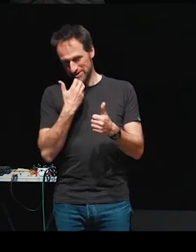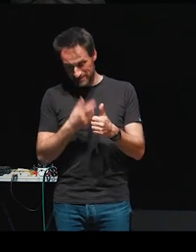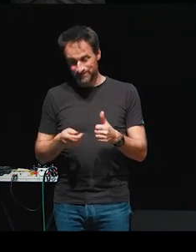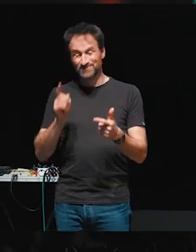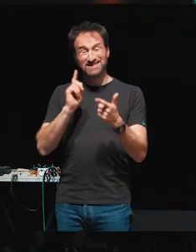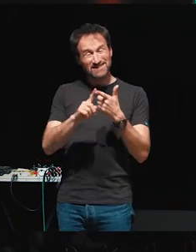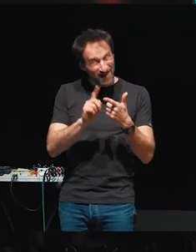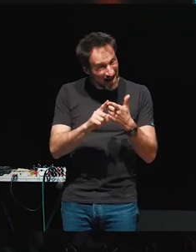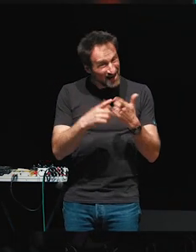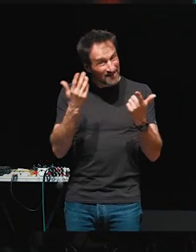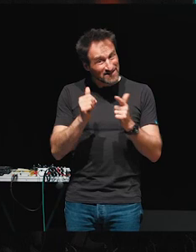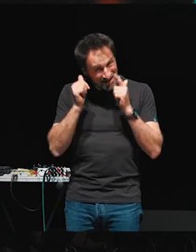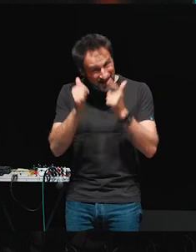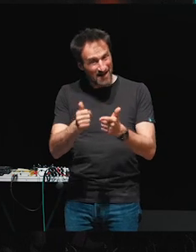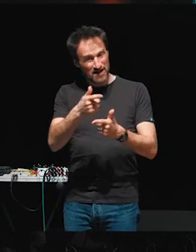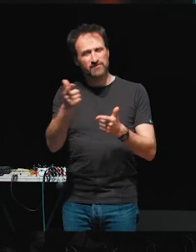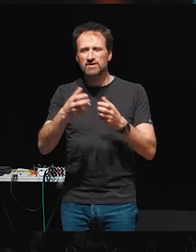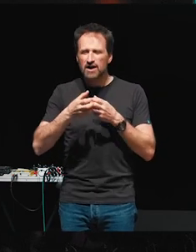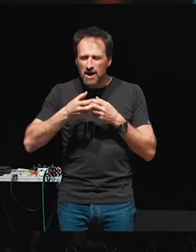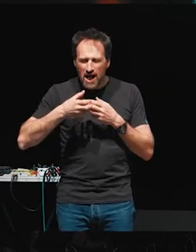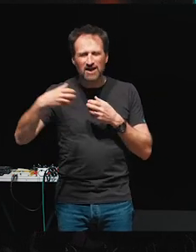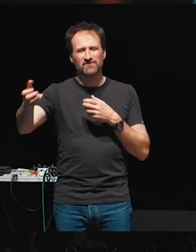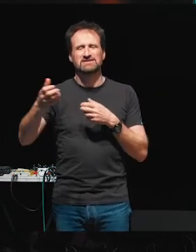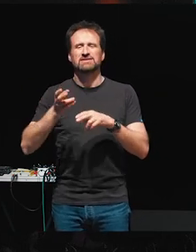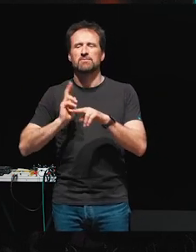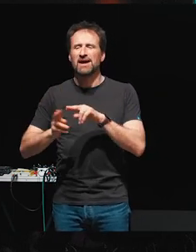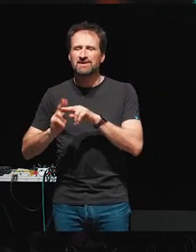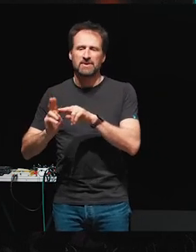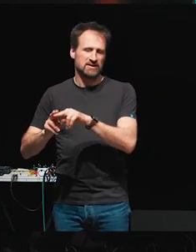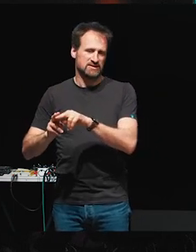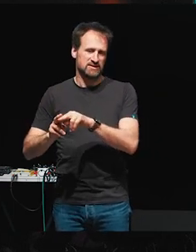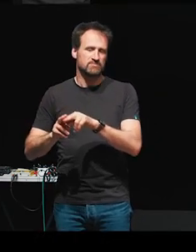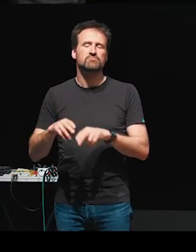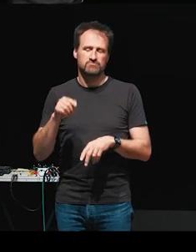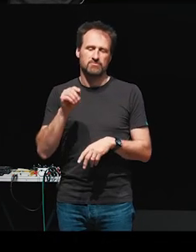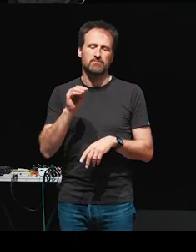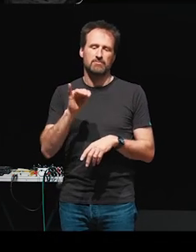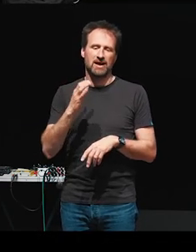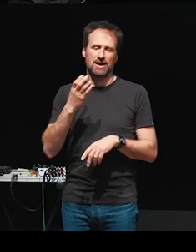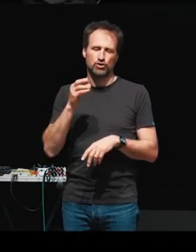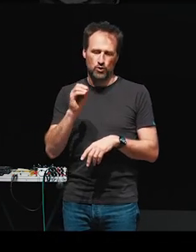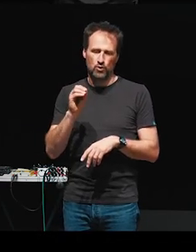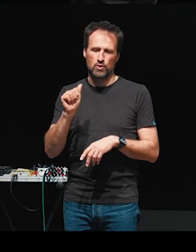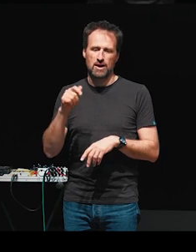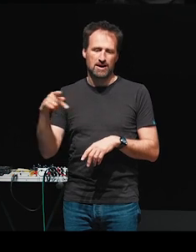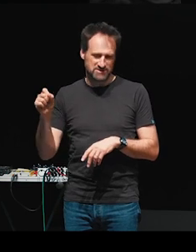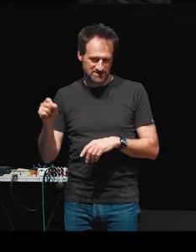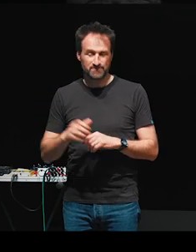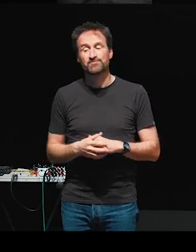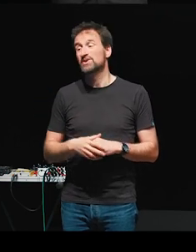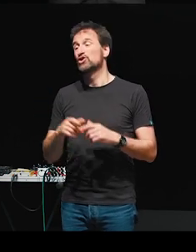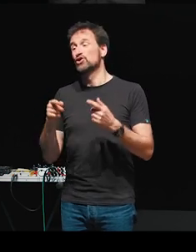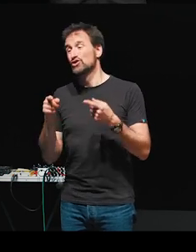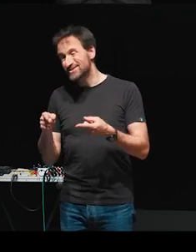allows you to provide something like long-term maintainability are micro apps. And also